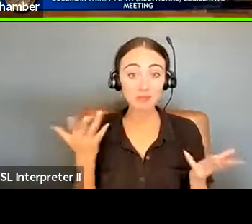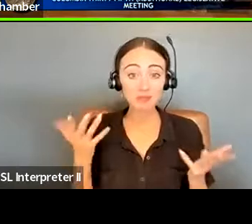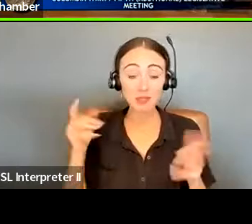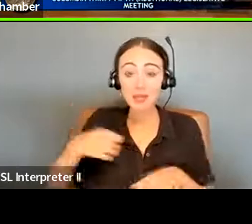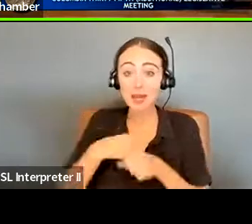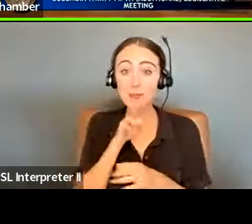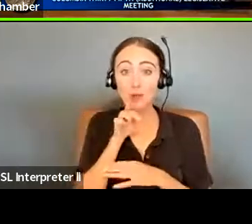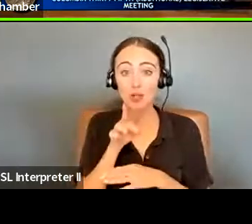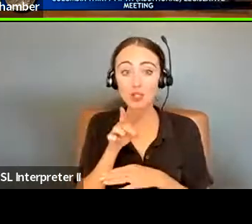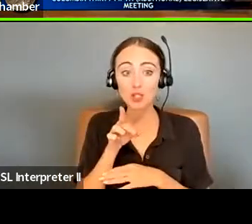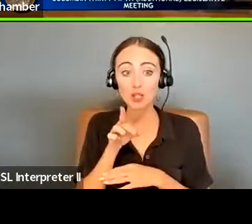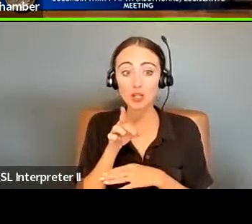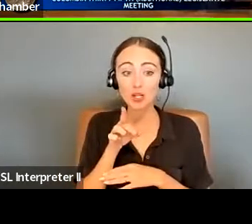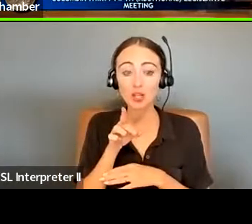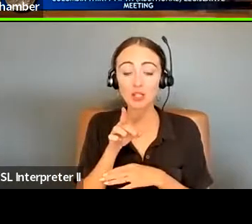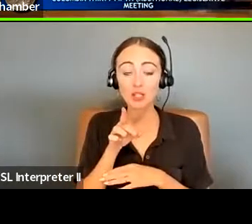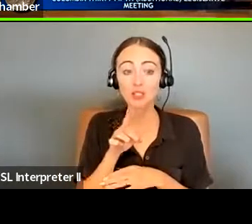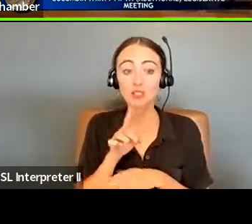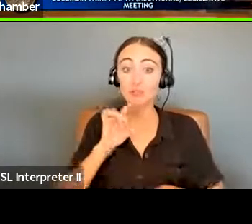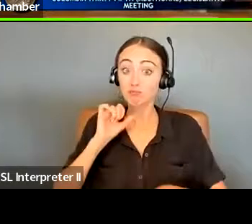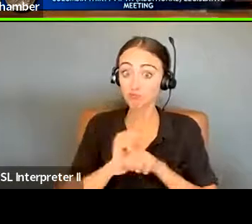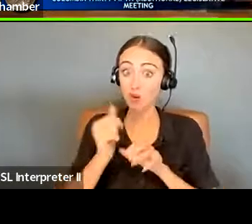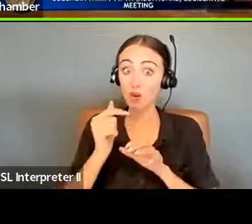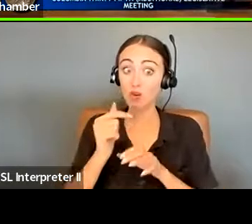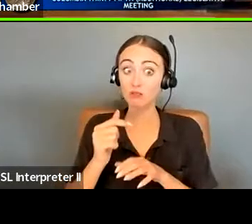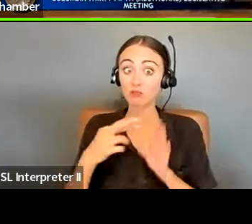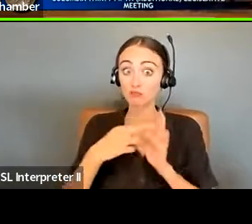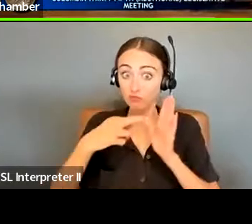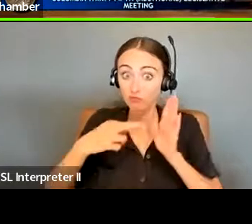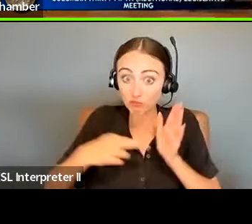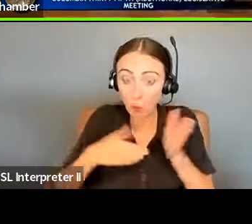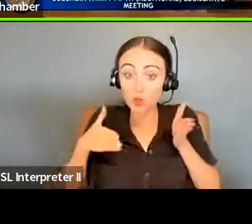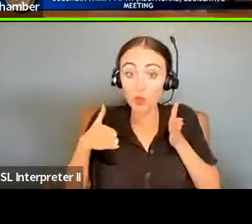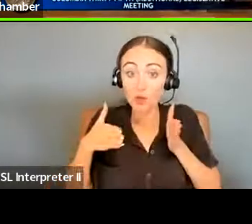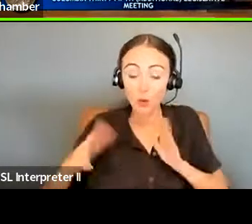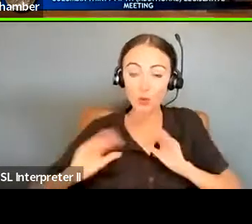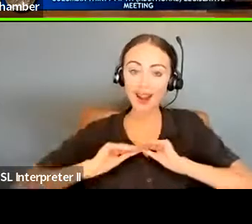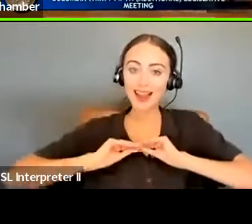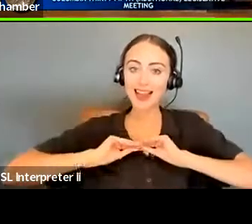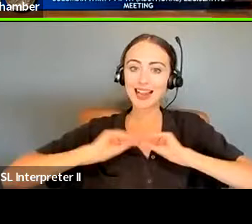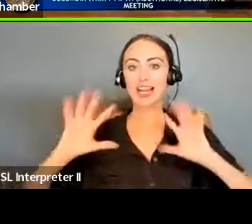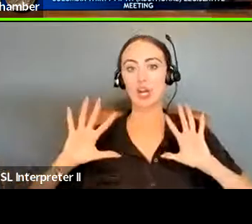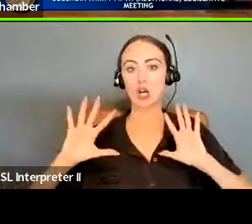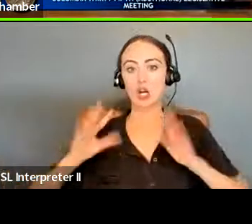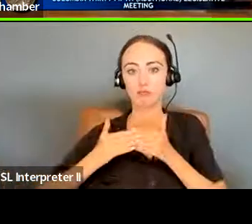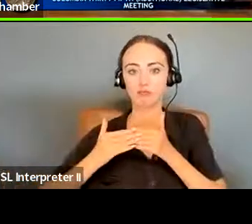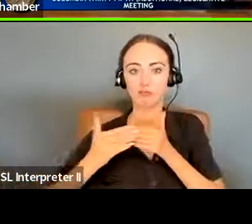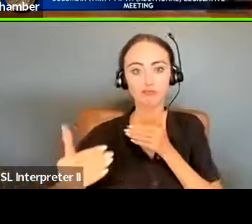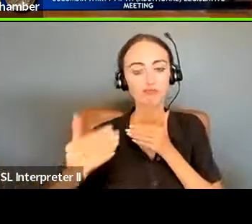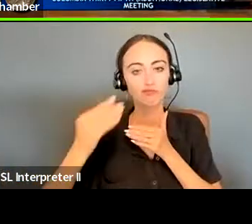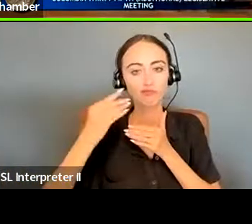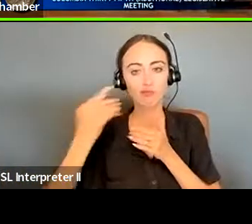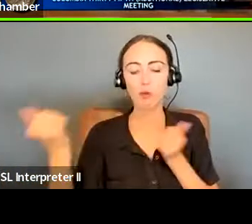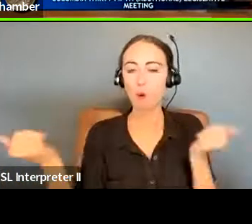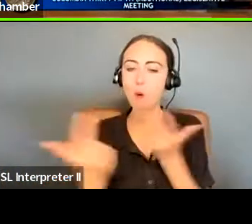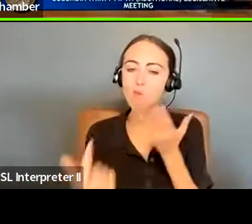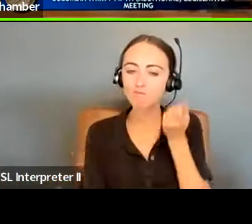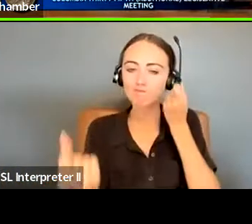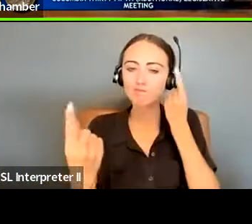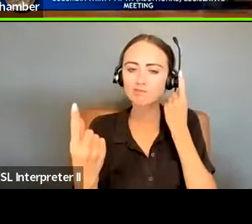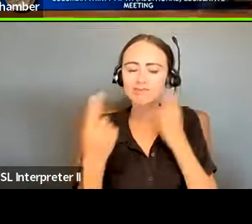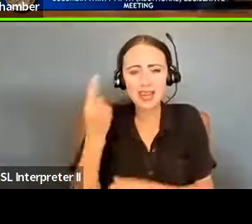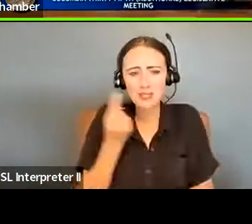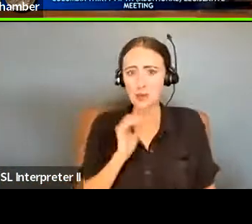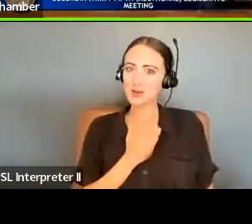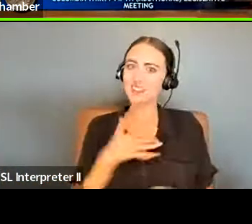make sure that the literal rules of the road will be clear moving forward to everyone. That's always